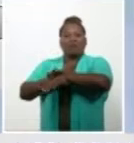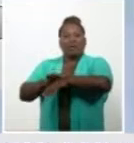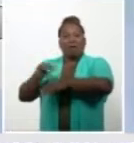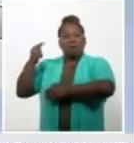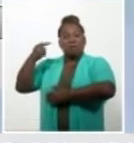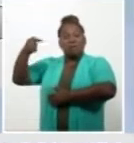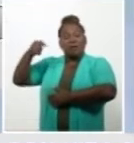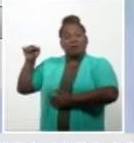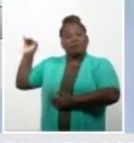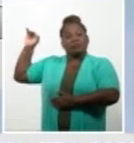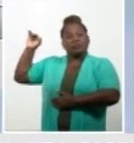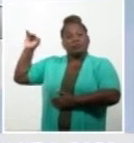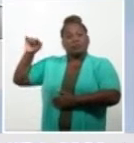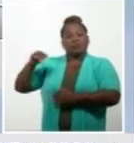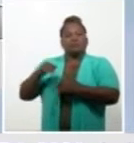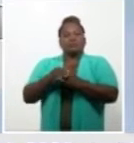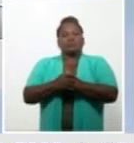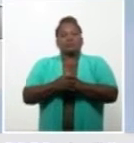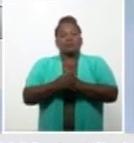and